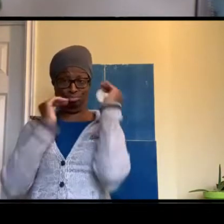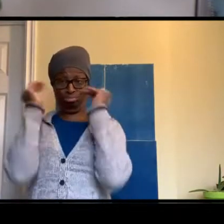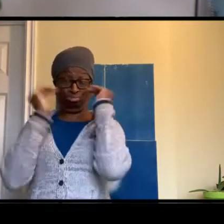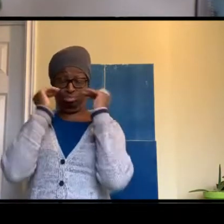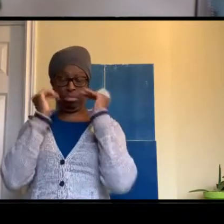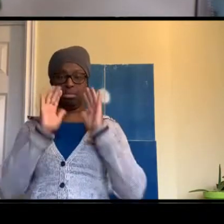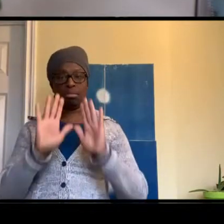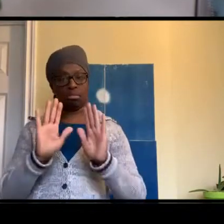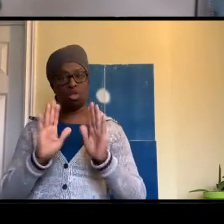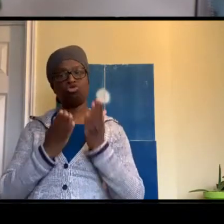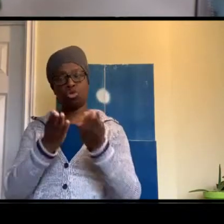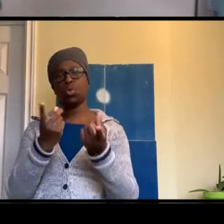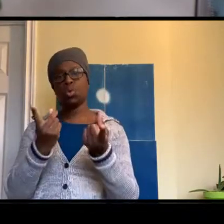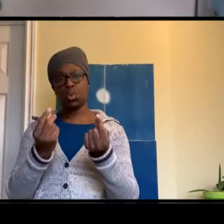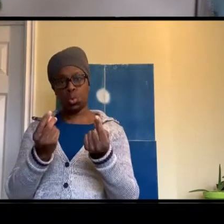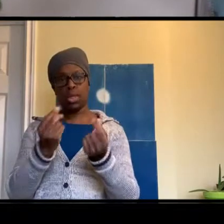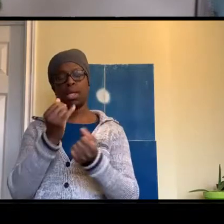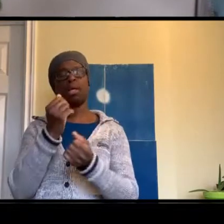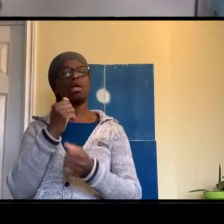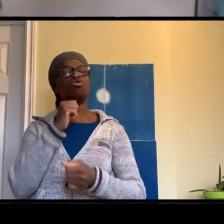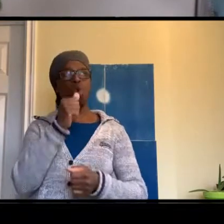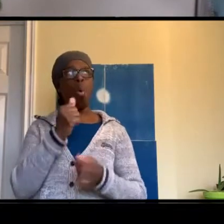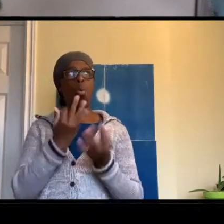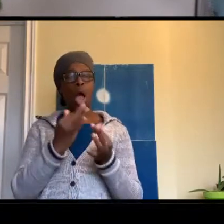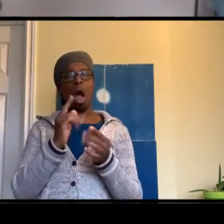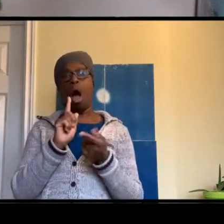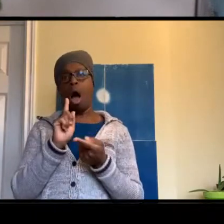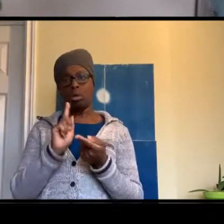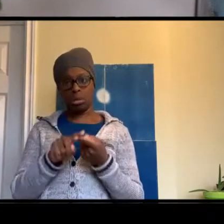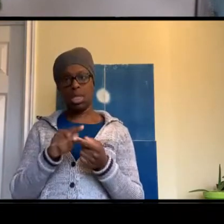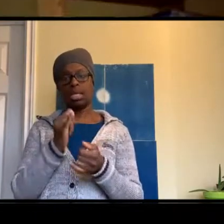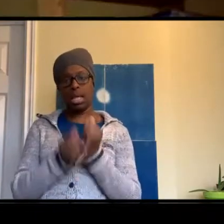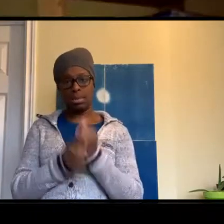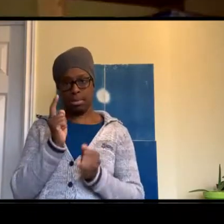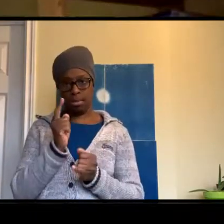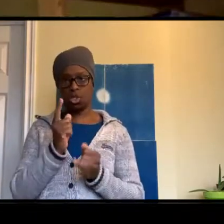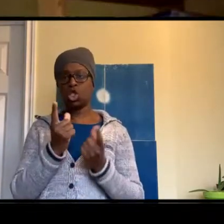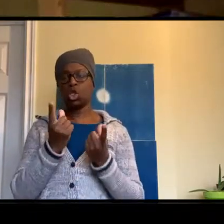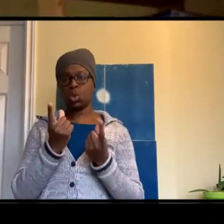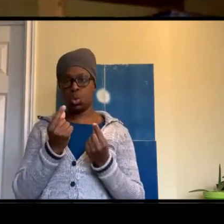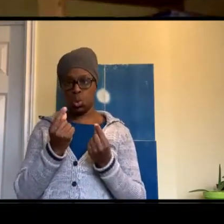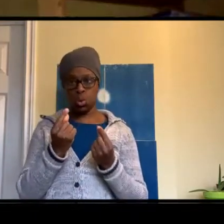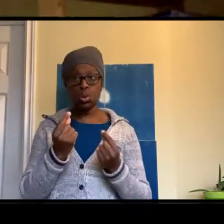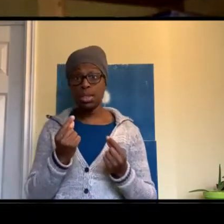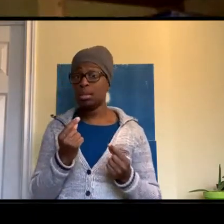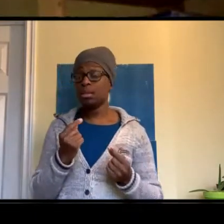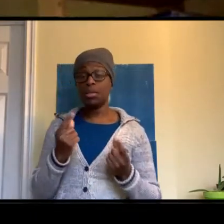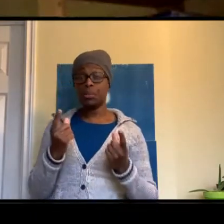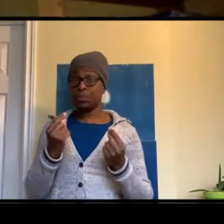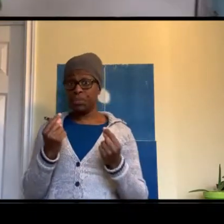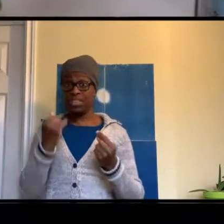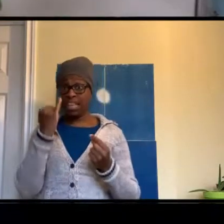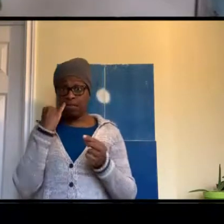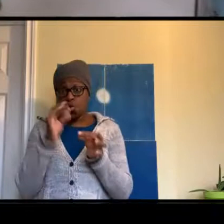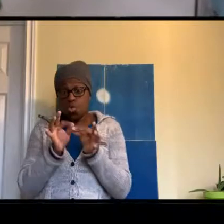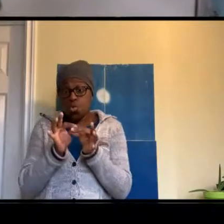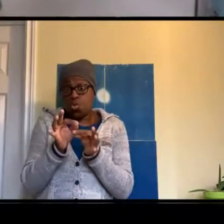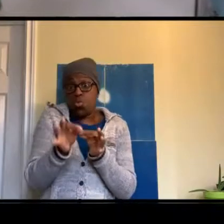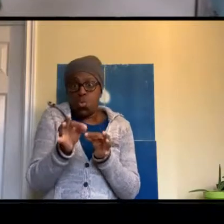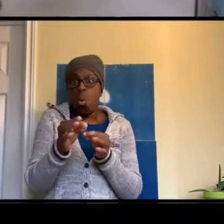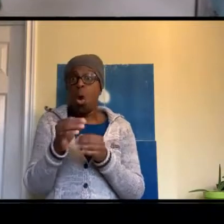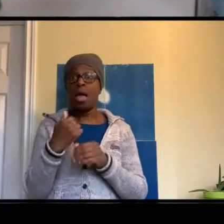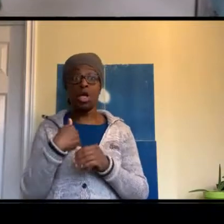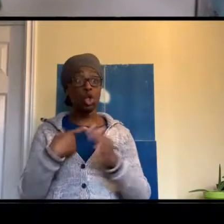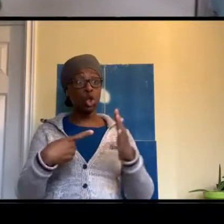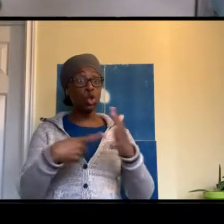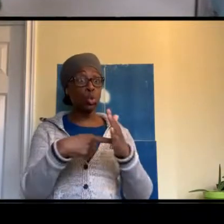recommend. If you leave it till the last minute, that is for sure the night your Wi-Fi is going to go down. So